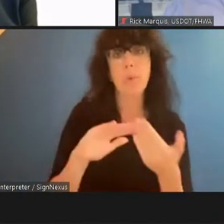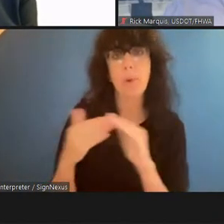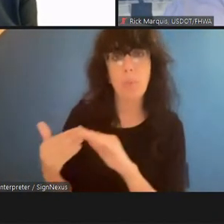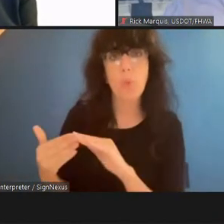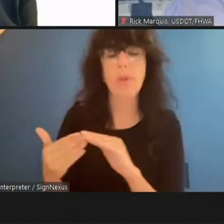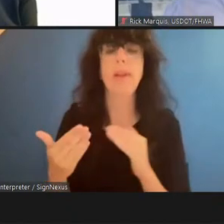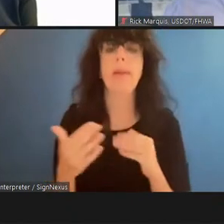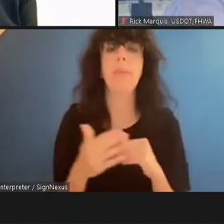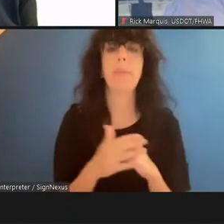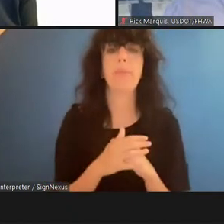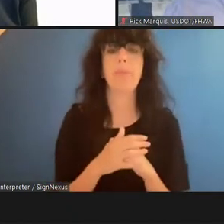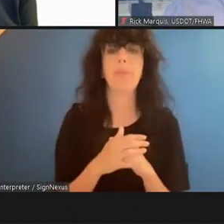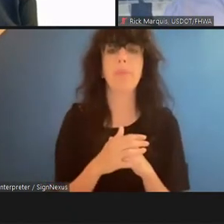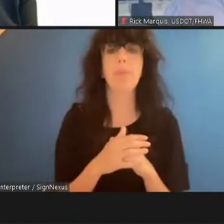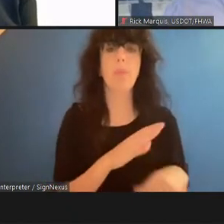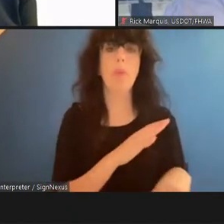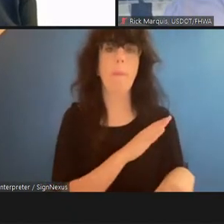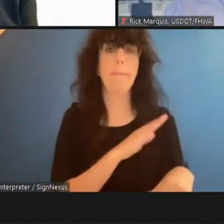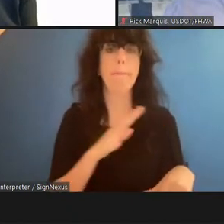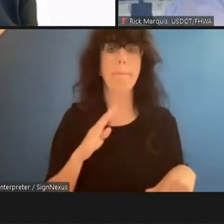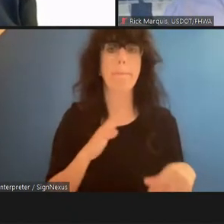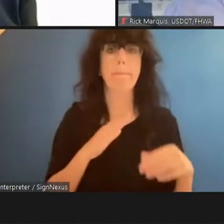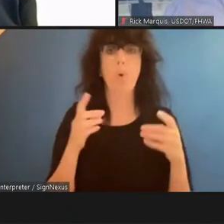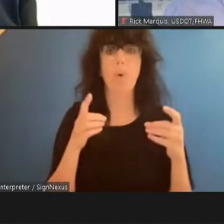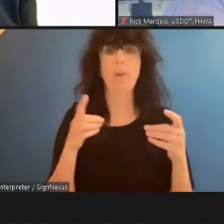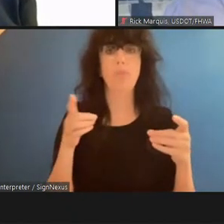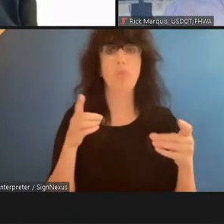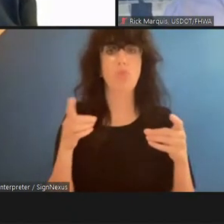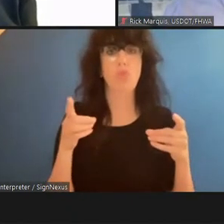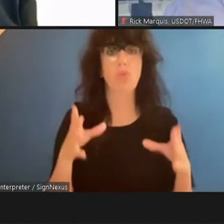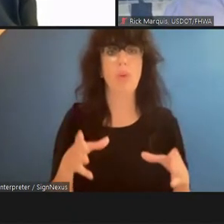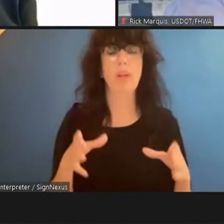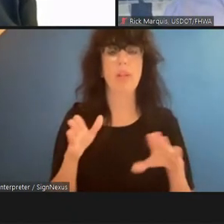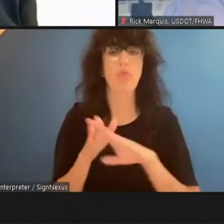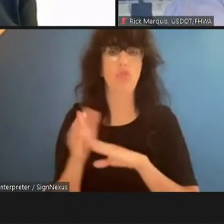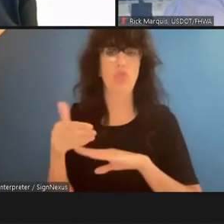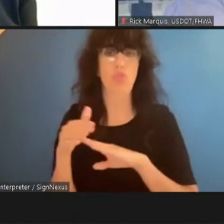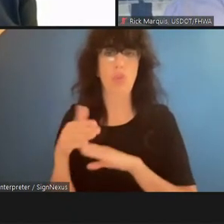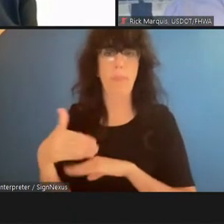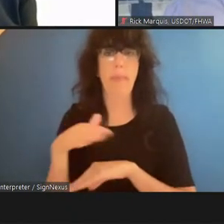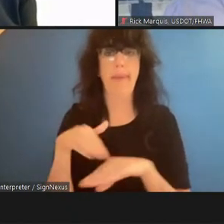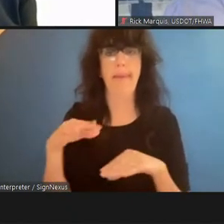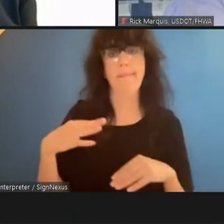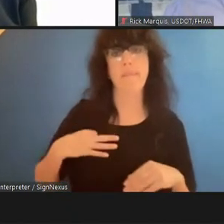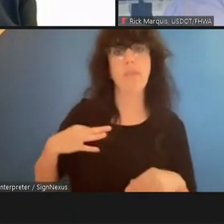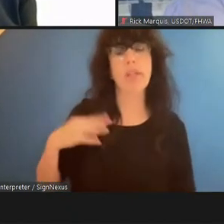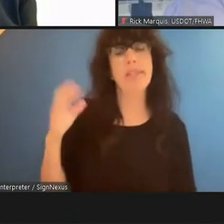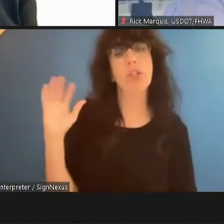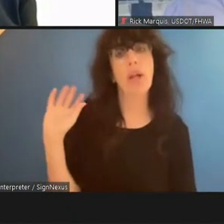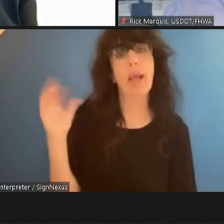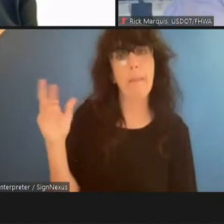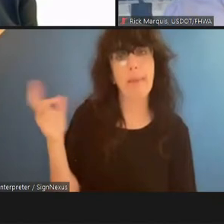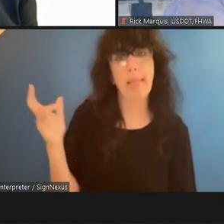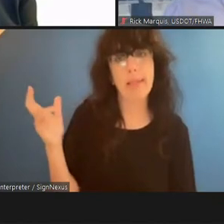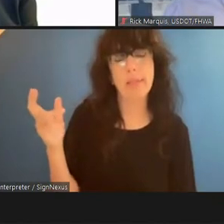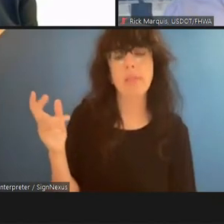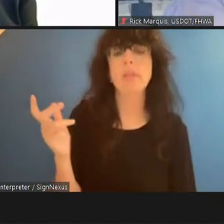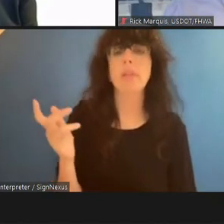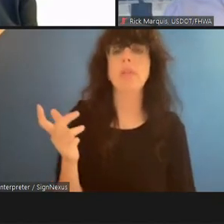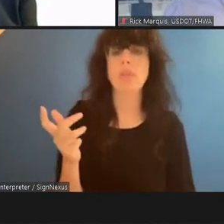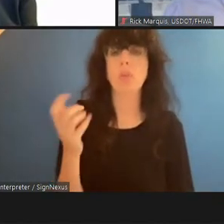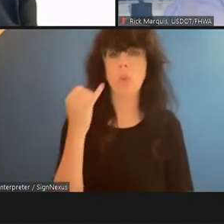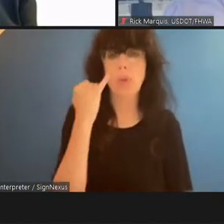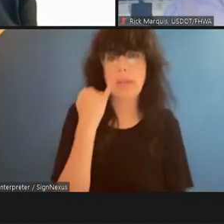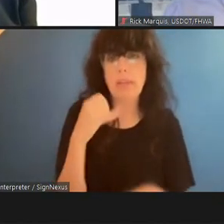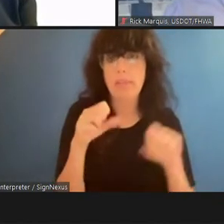also on the board of directors of the jamaica estates volunteer ambulance corps so i'd like you possibly